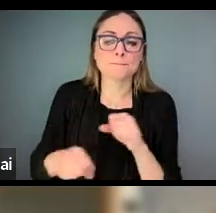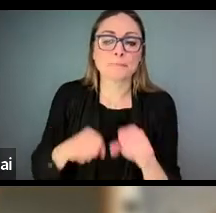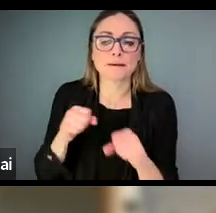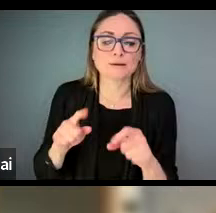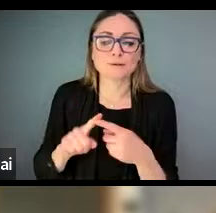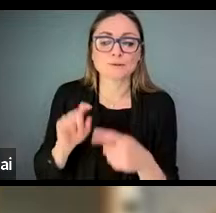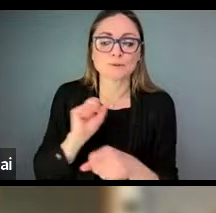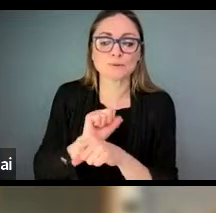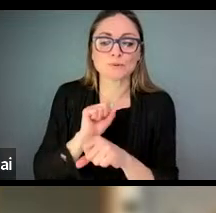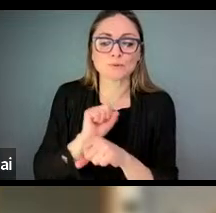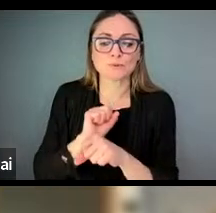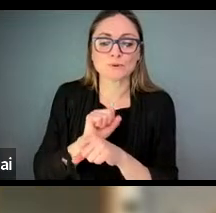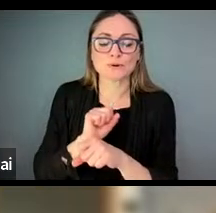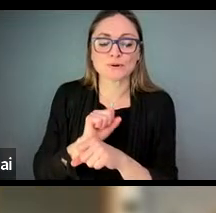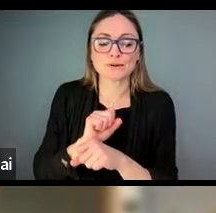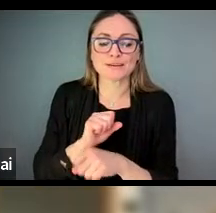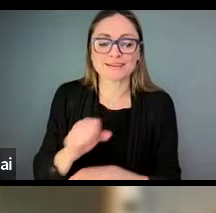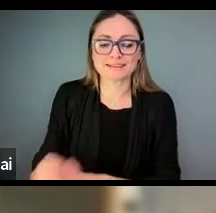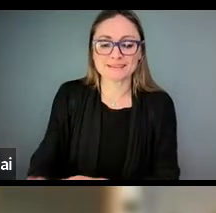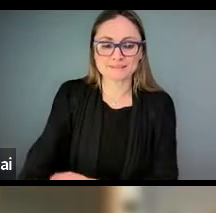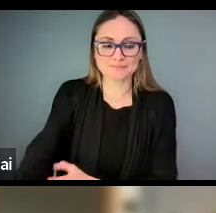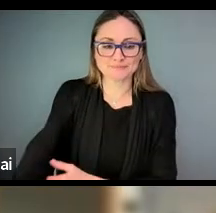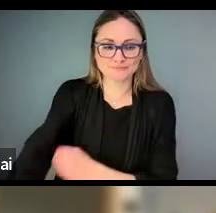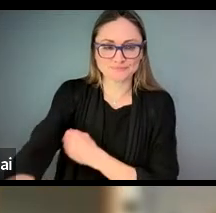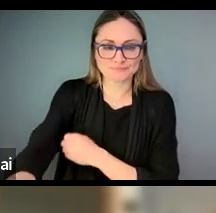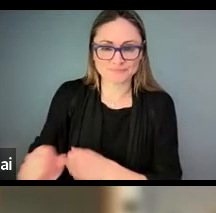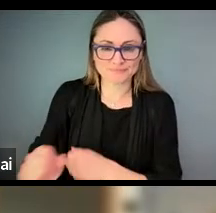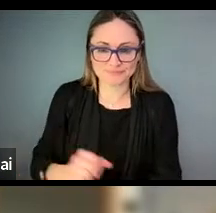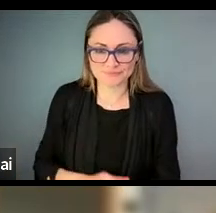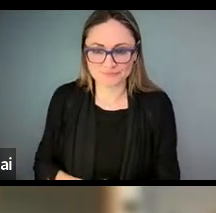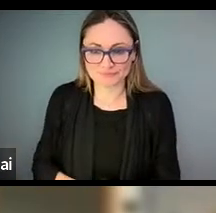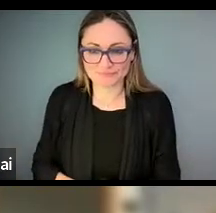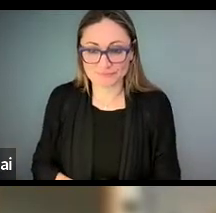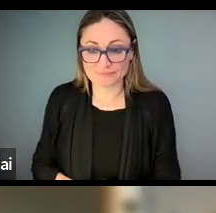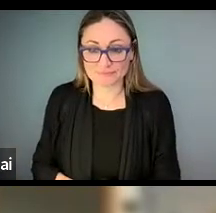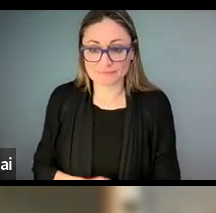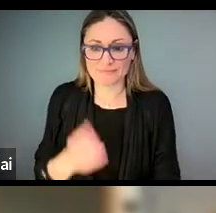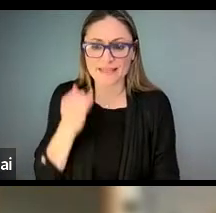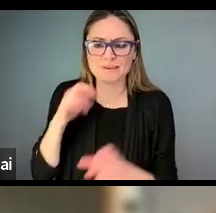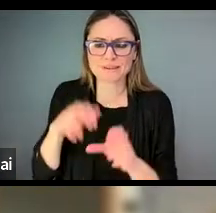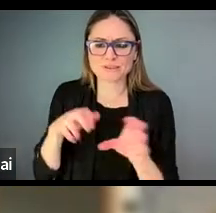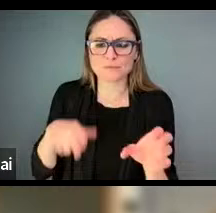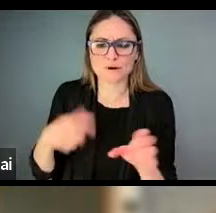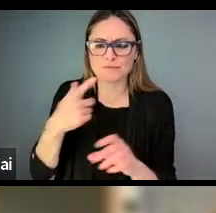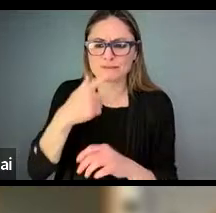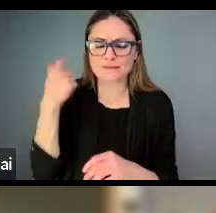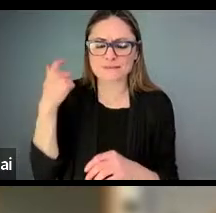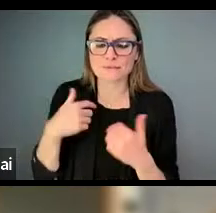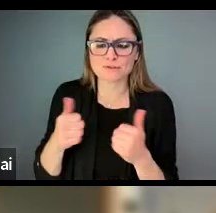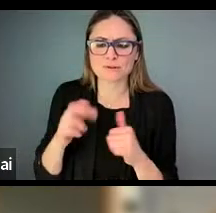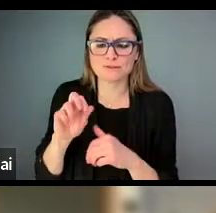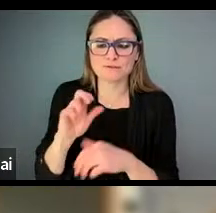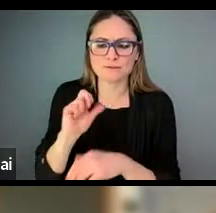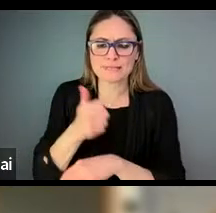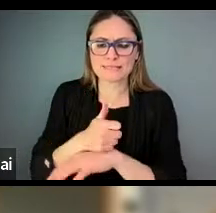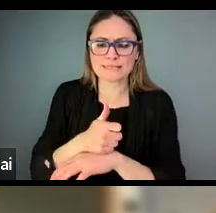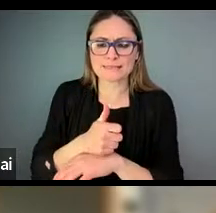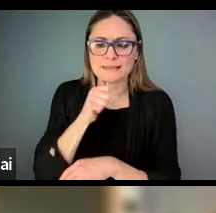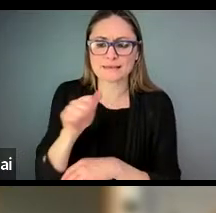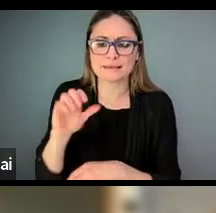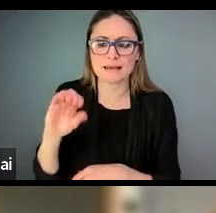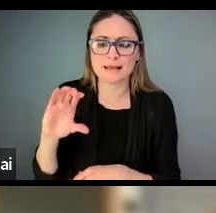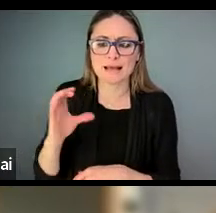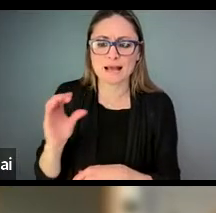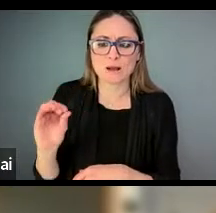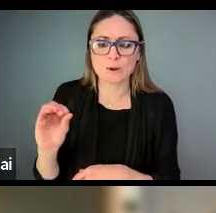on that. If anyone needs, it's terrible. So if I jump off again, it's only because I'm going to try to reset this so I can not echo and destroy